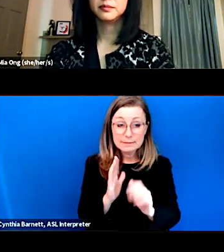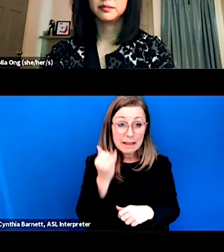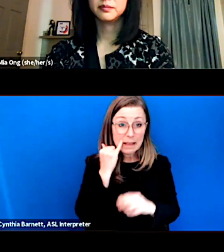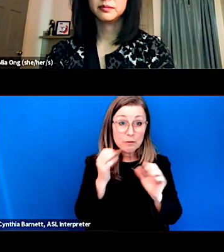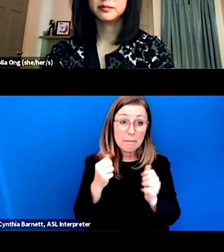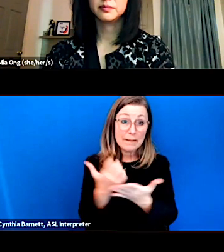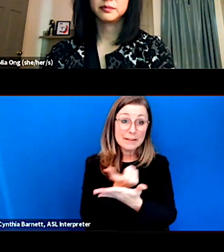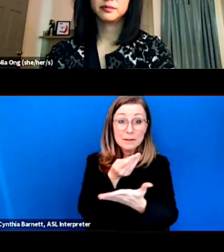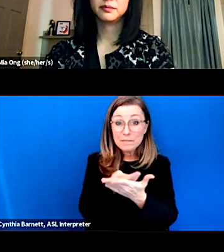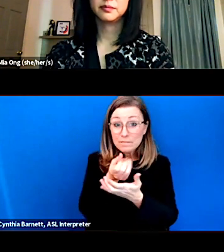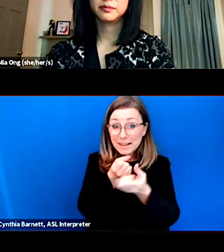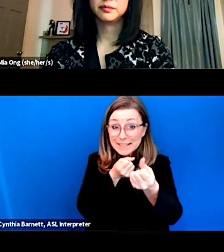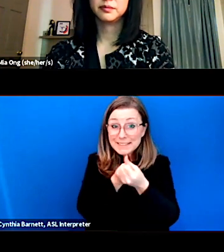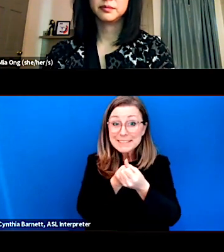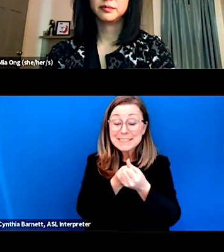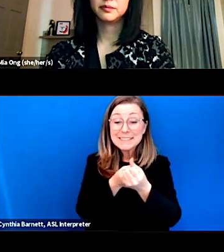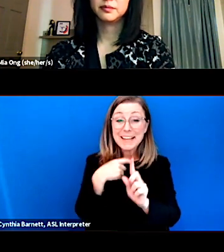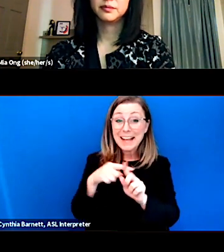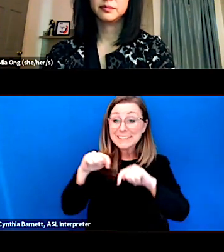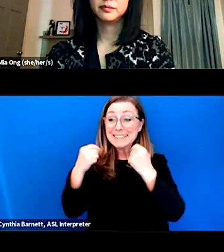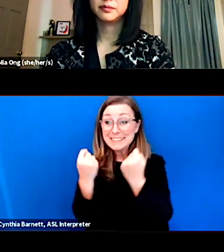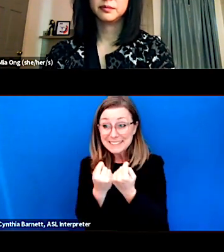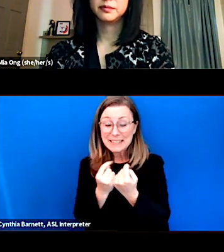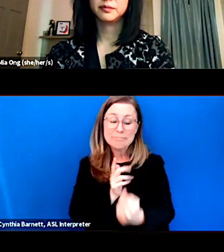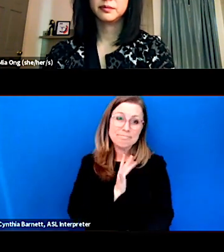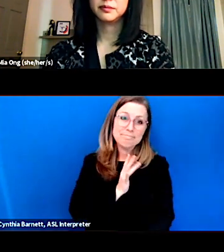beginner, that might be difficult to do.